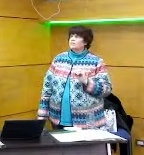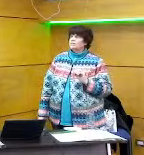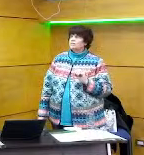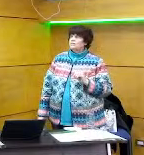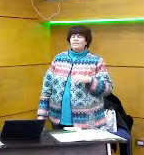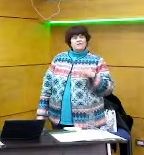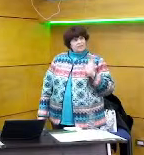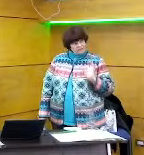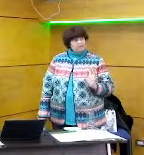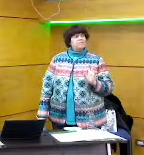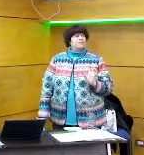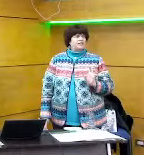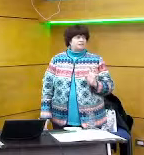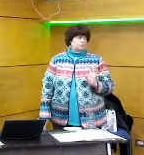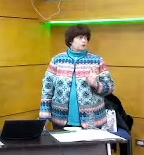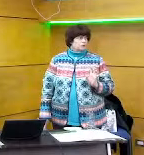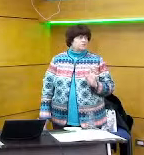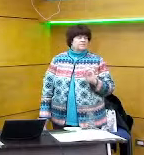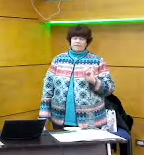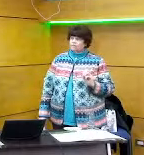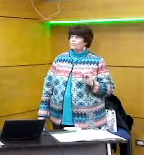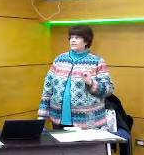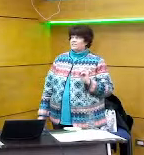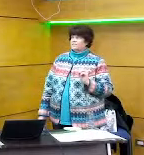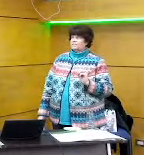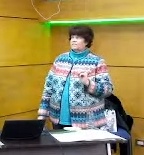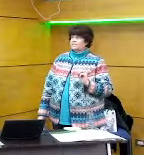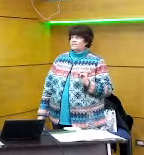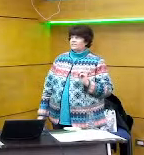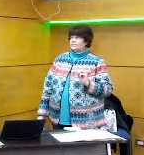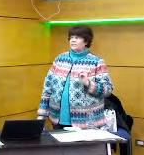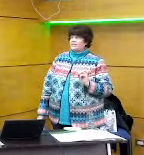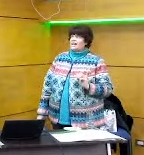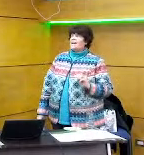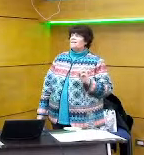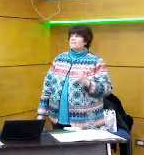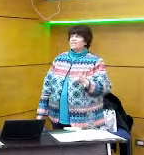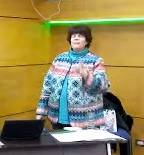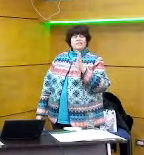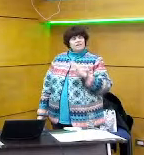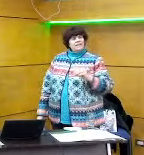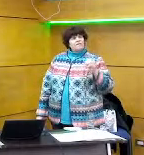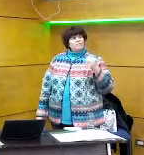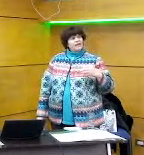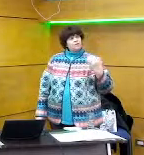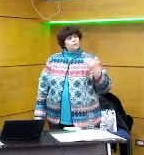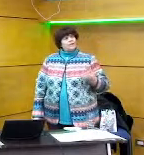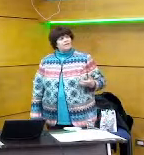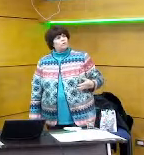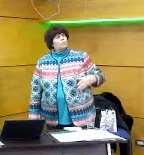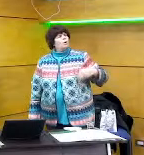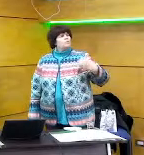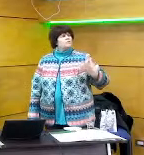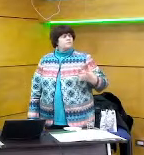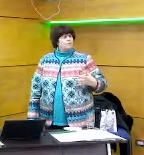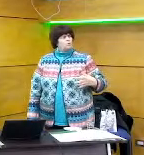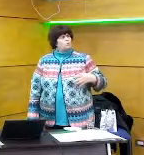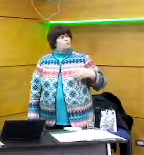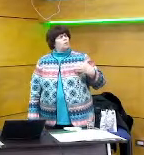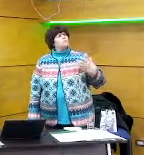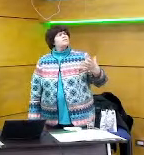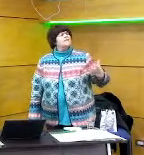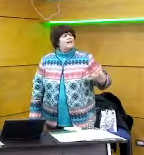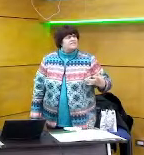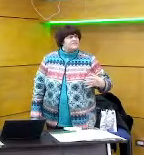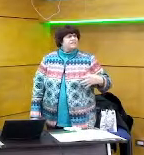images, clarifying the words and the phrases, and then evaluating what was the